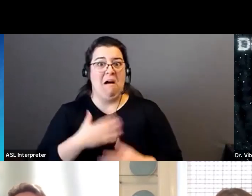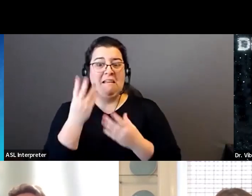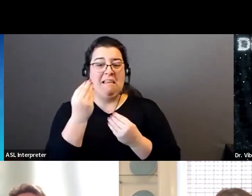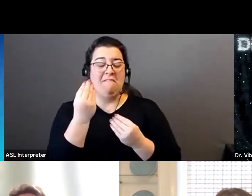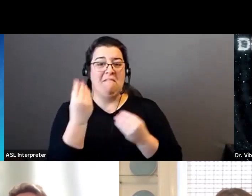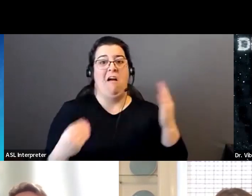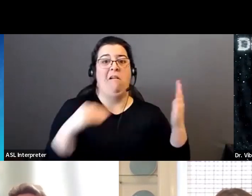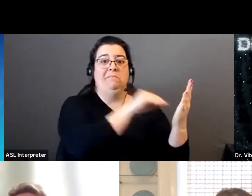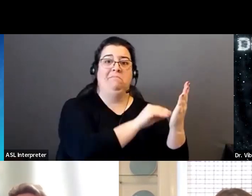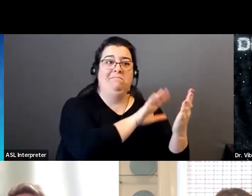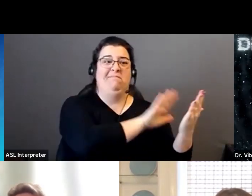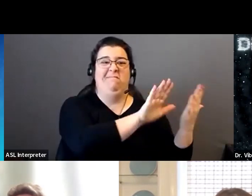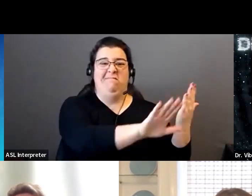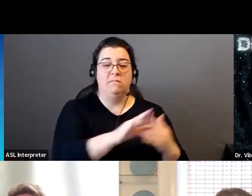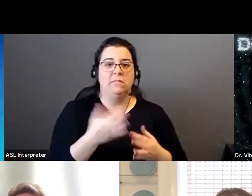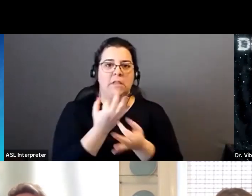let alone in a totally different country.